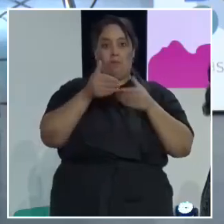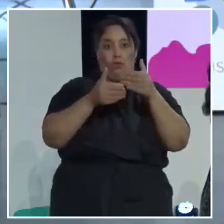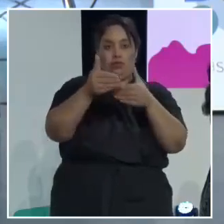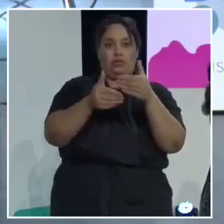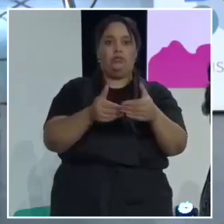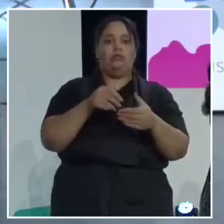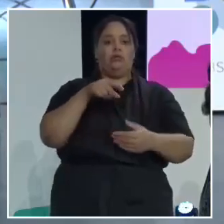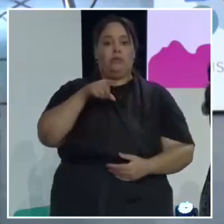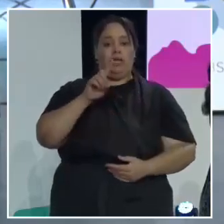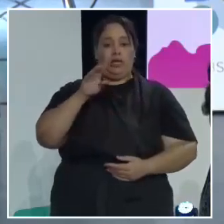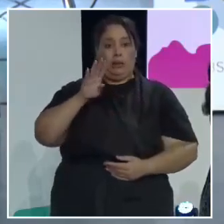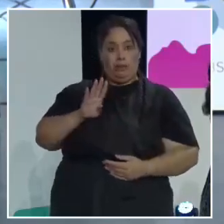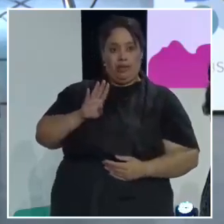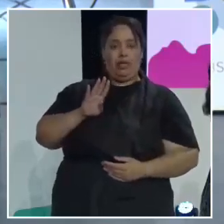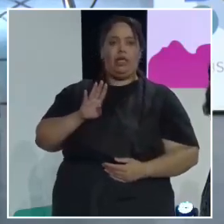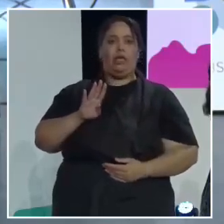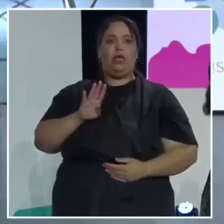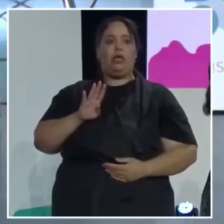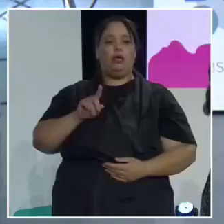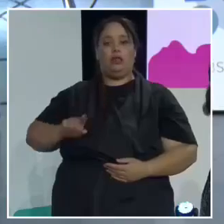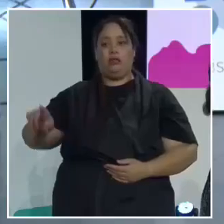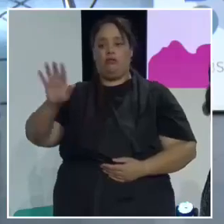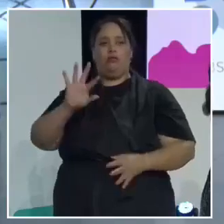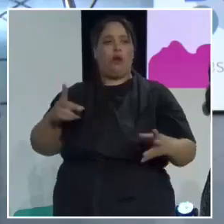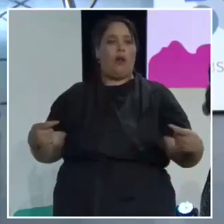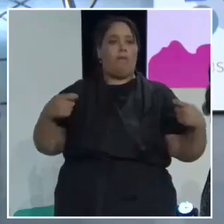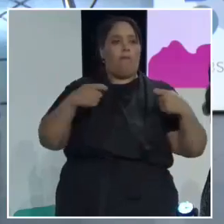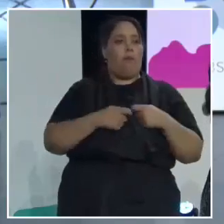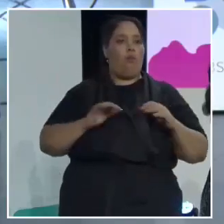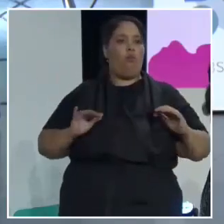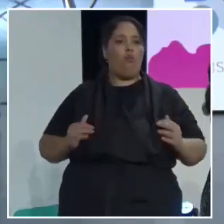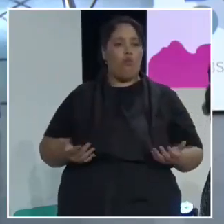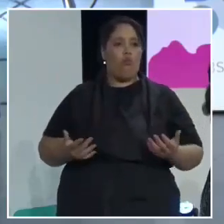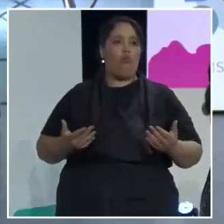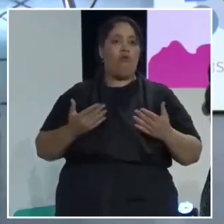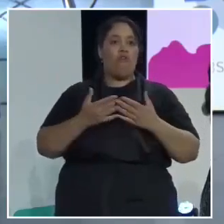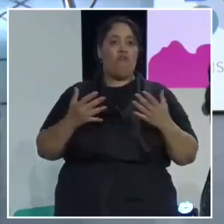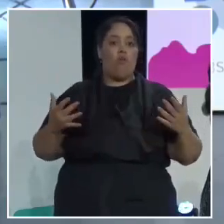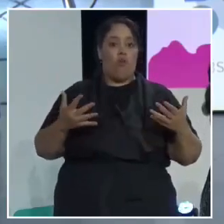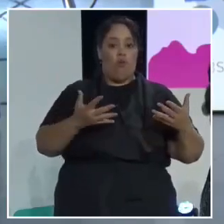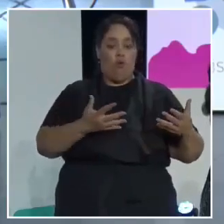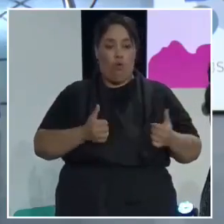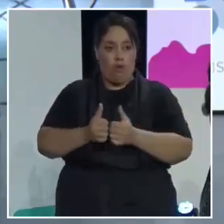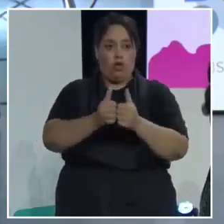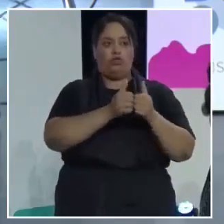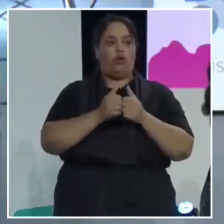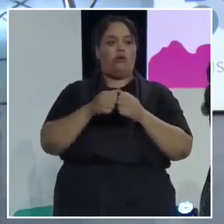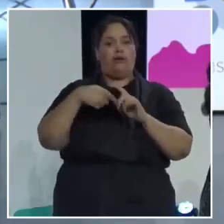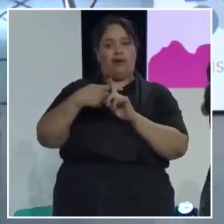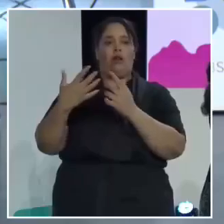the PDBs can contribute for the preparation and also its